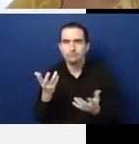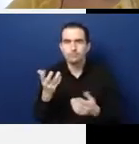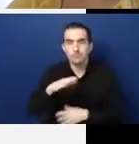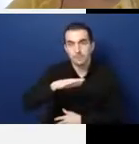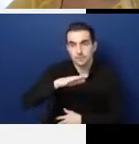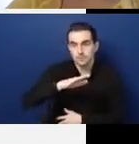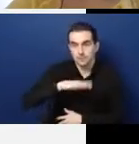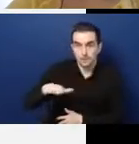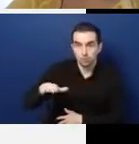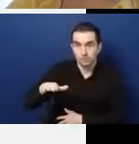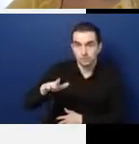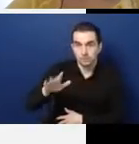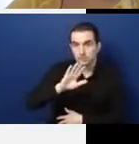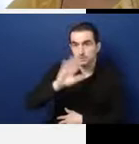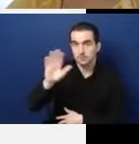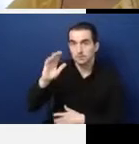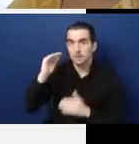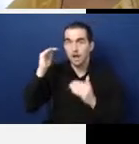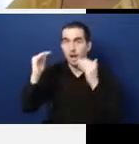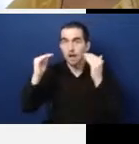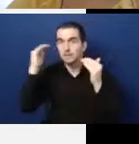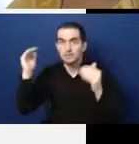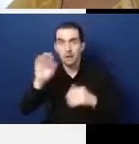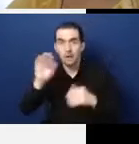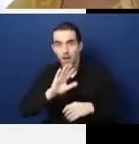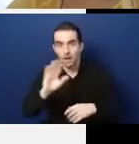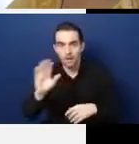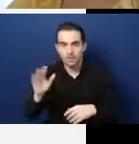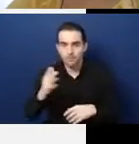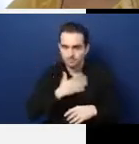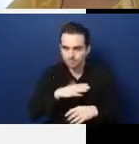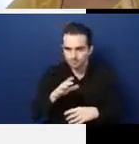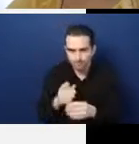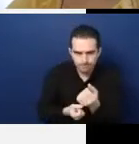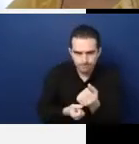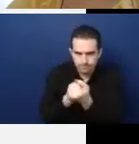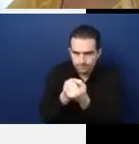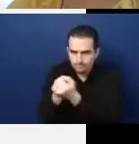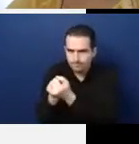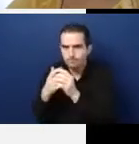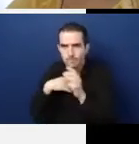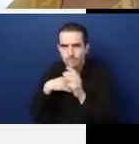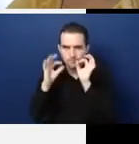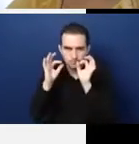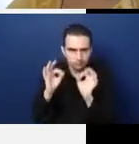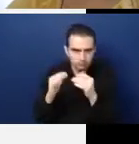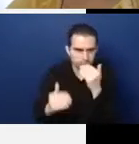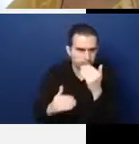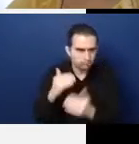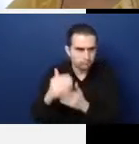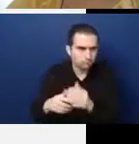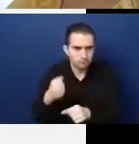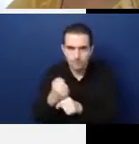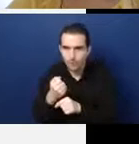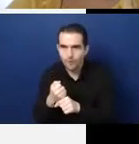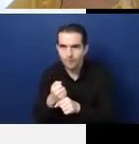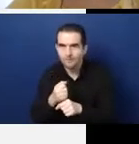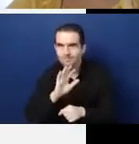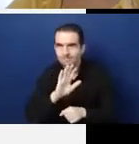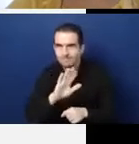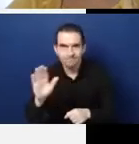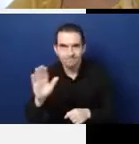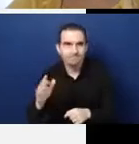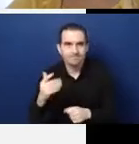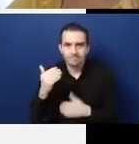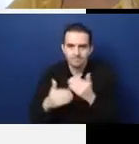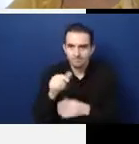sure that we work with all our staff and programs to make sure that our everything that we do in everything that we